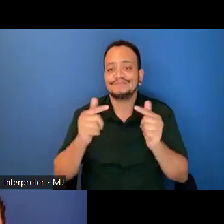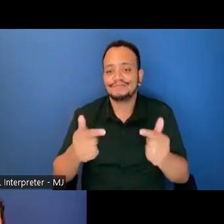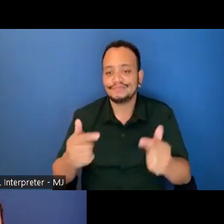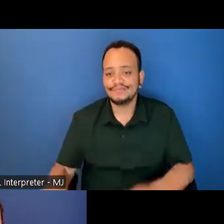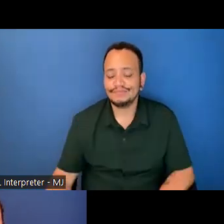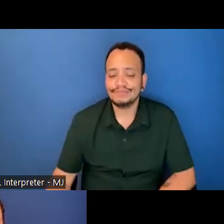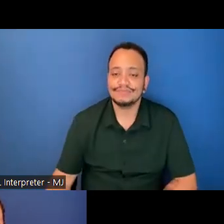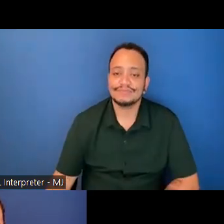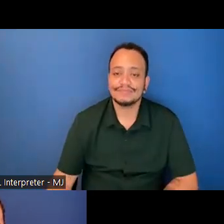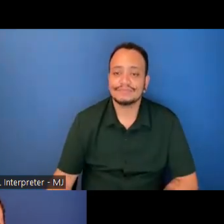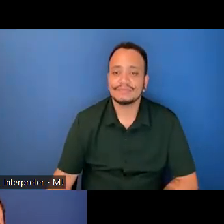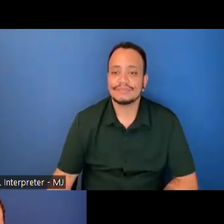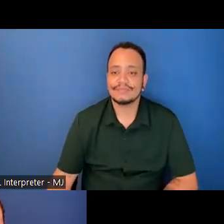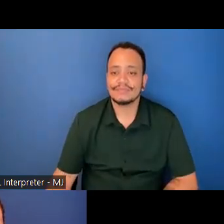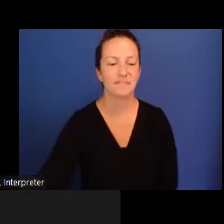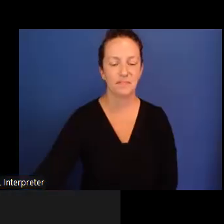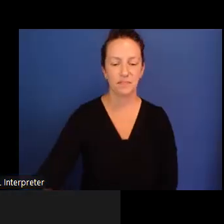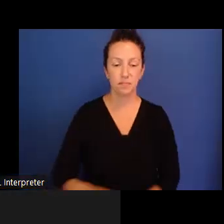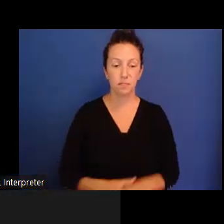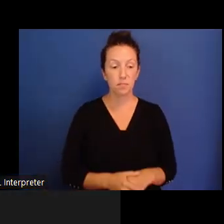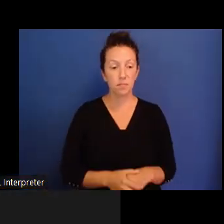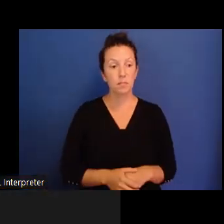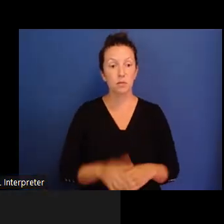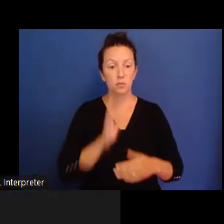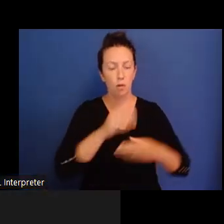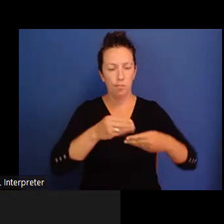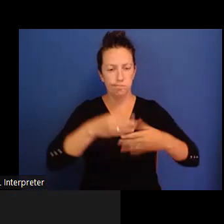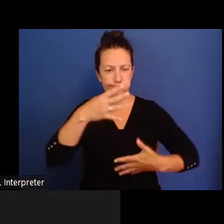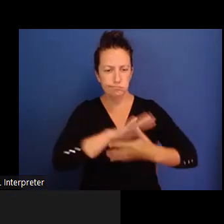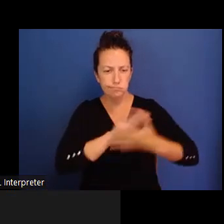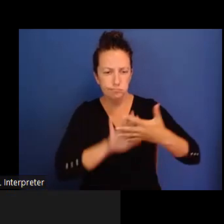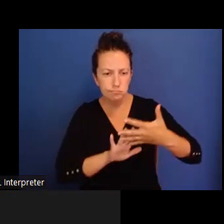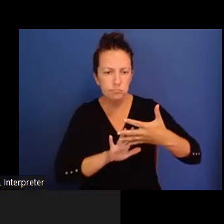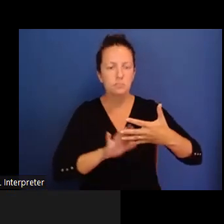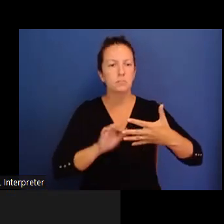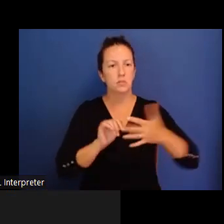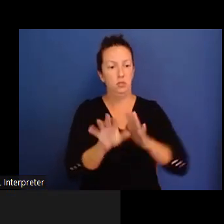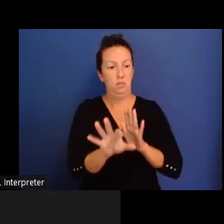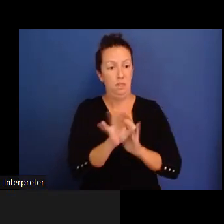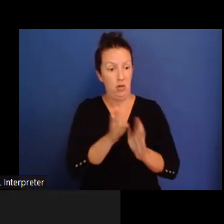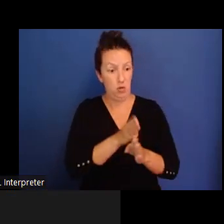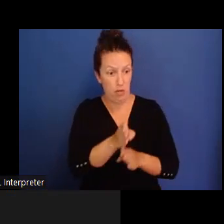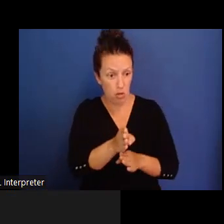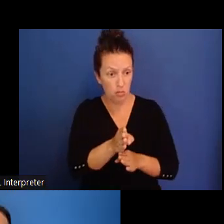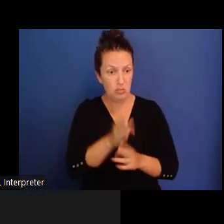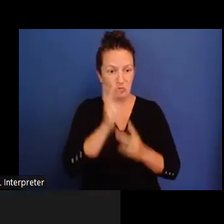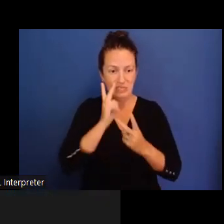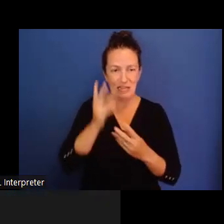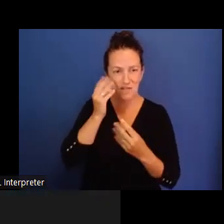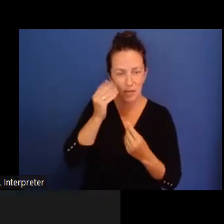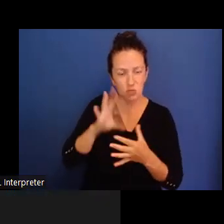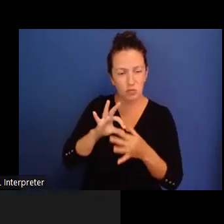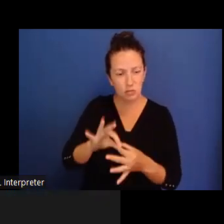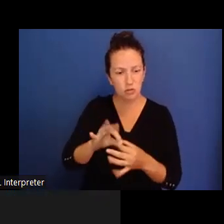select a career, you get information on the tasks, the wages, sort